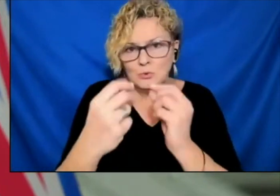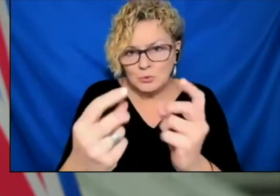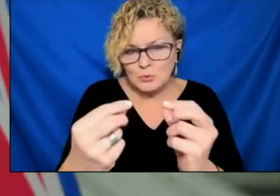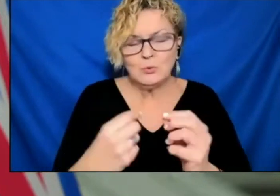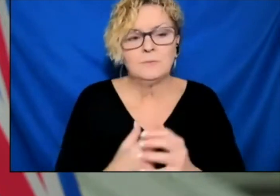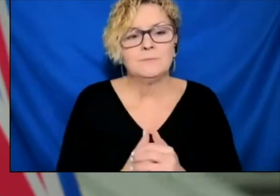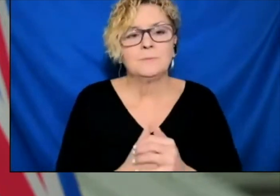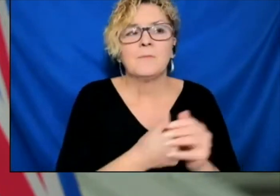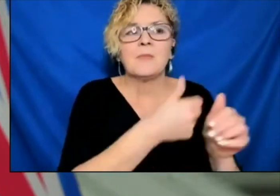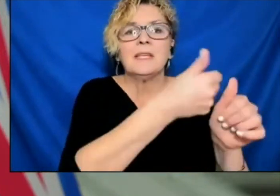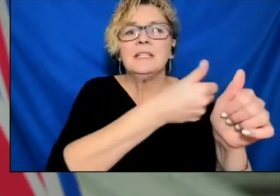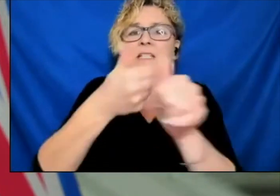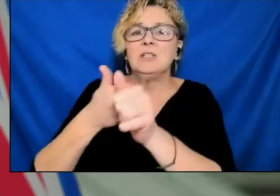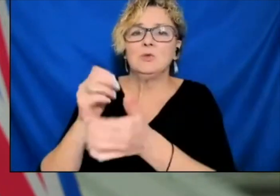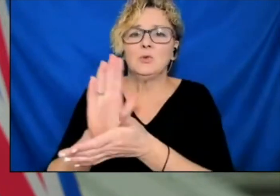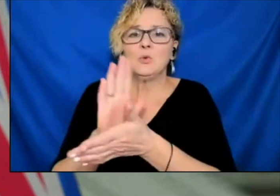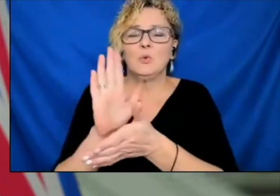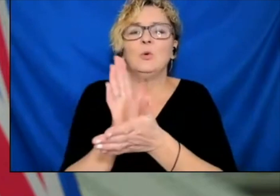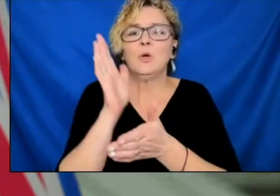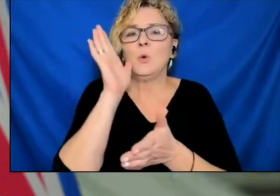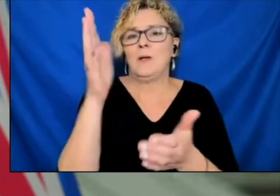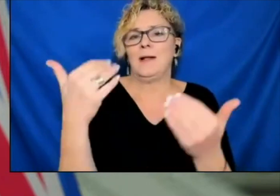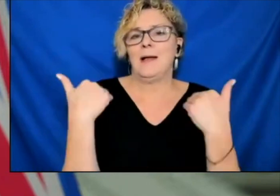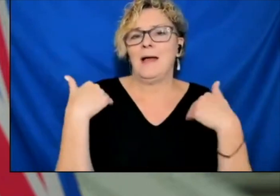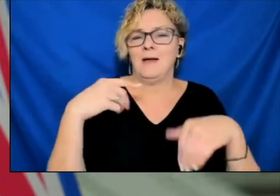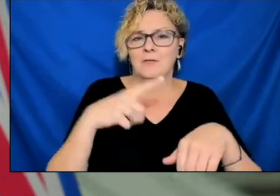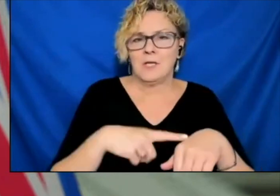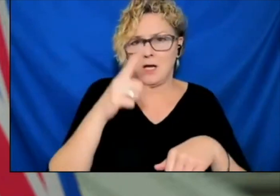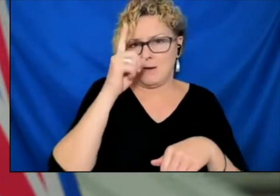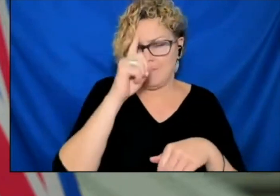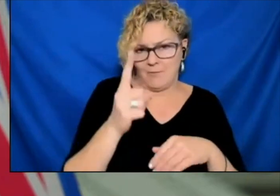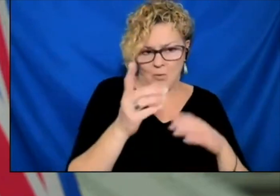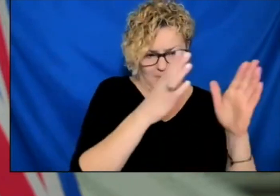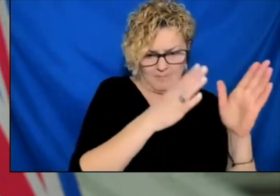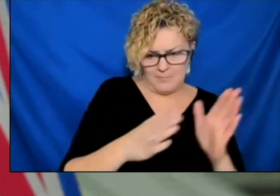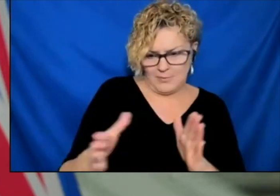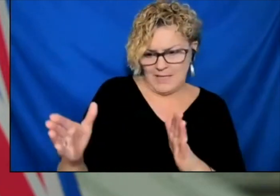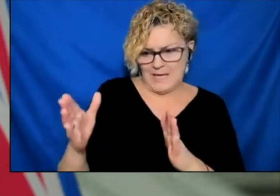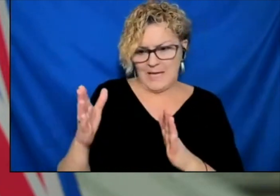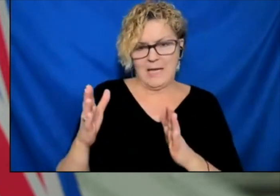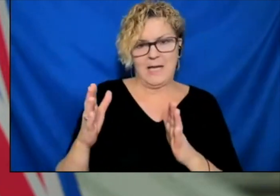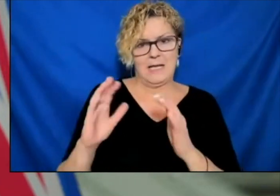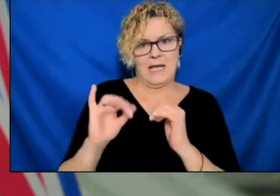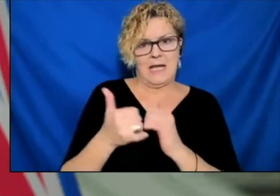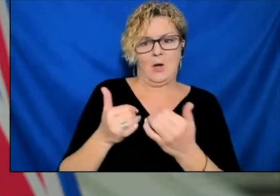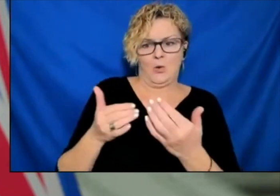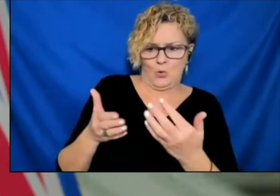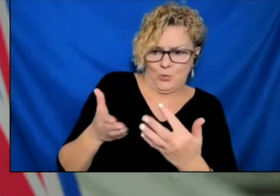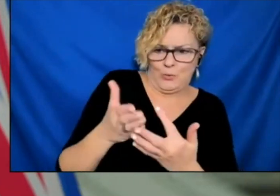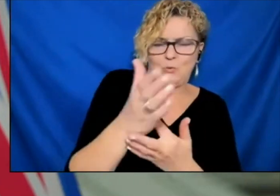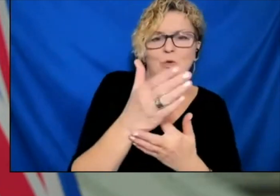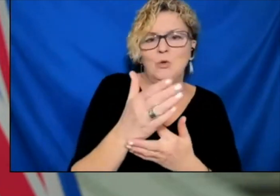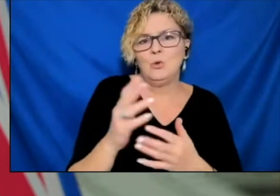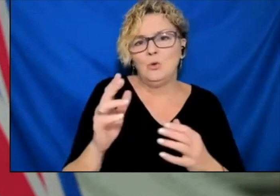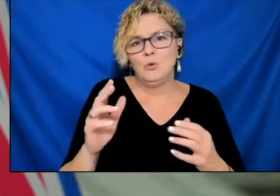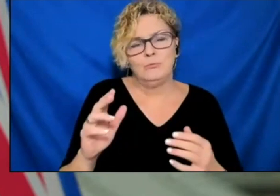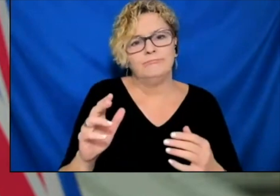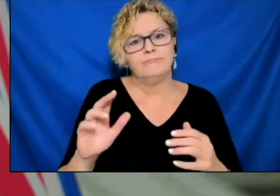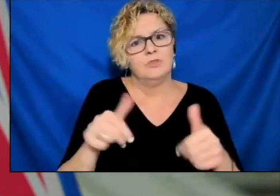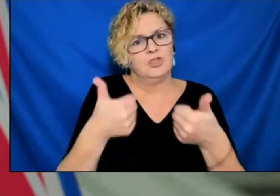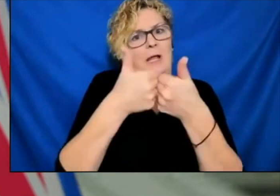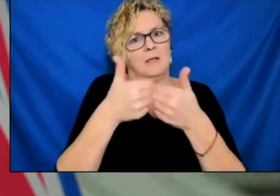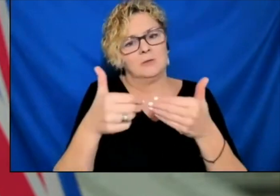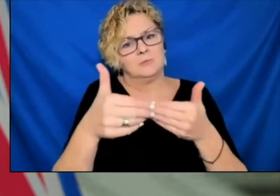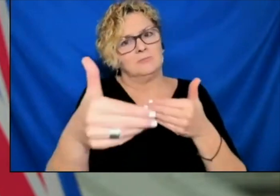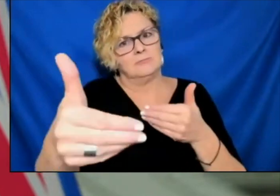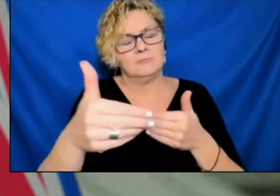proactively implement continuity of learning plans to meet the unique challenges that we face. During this